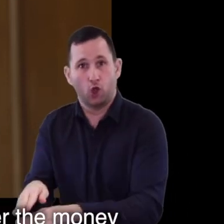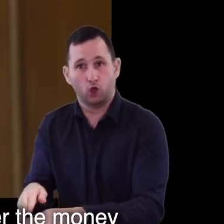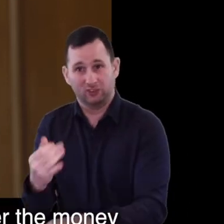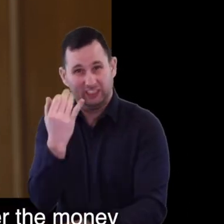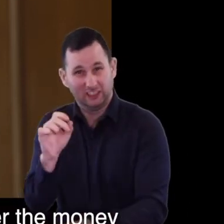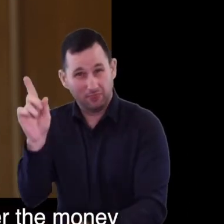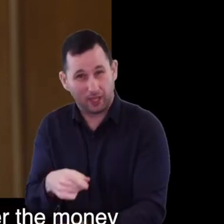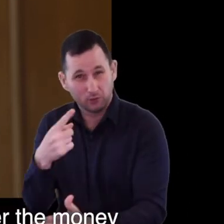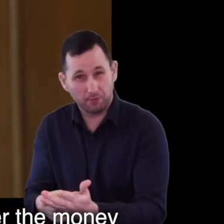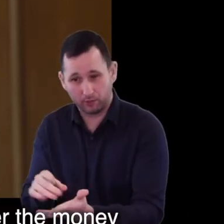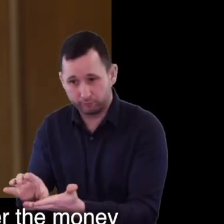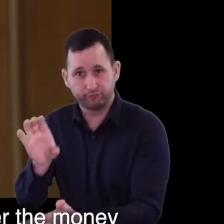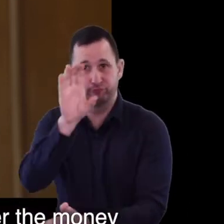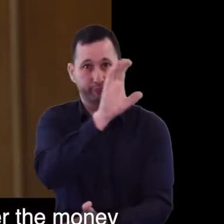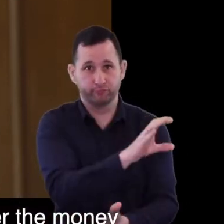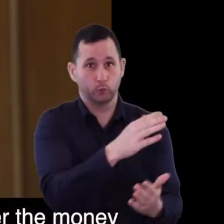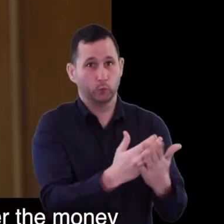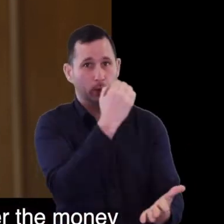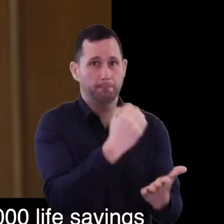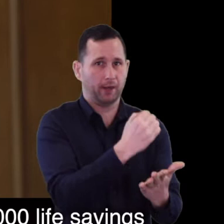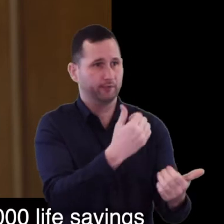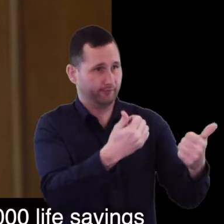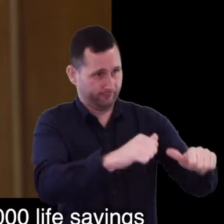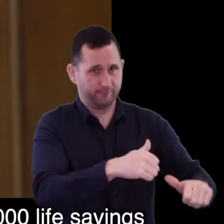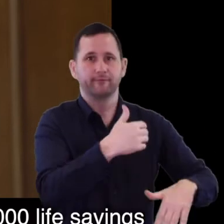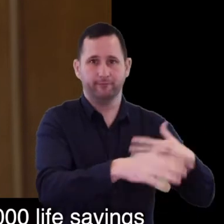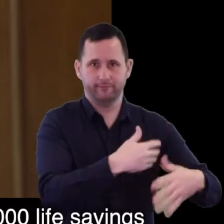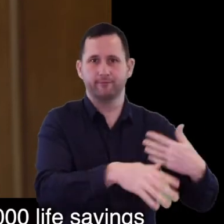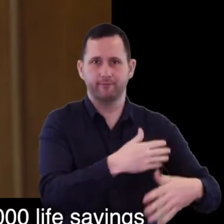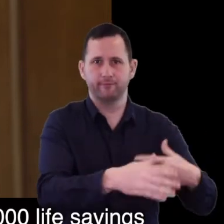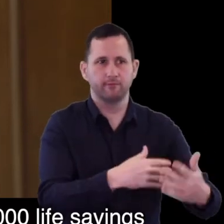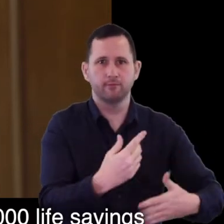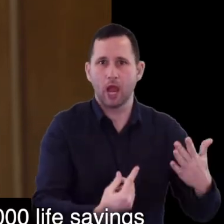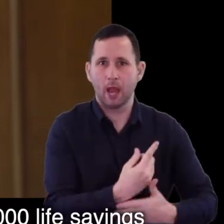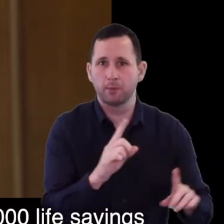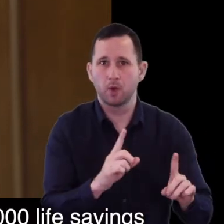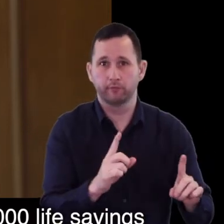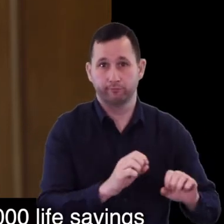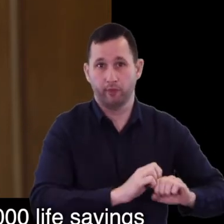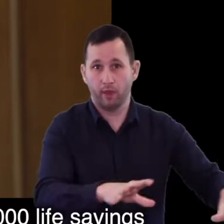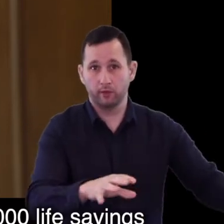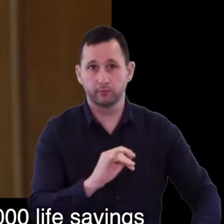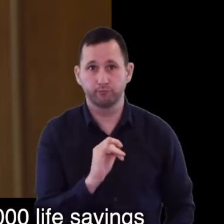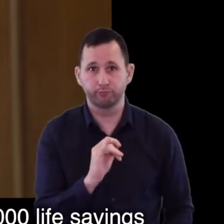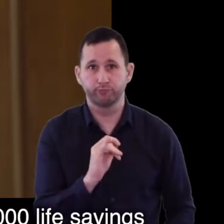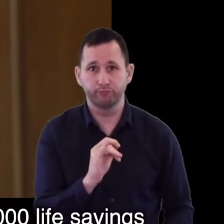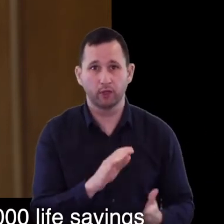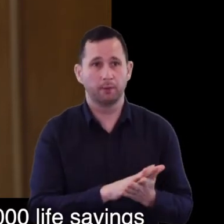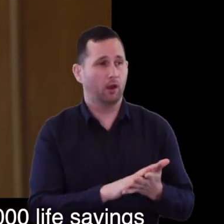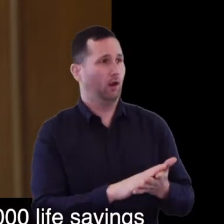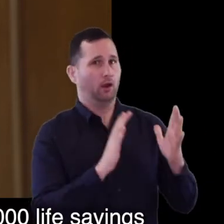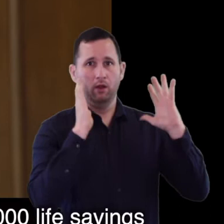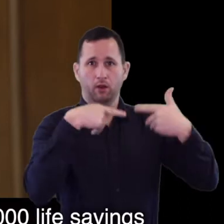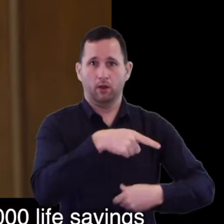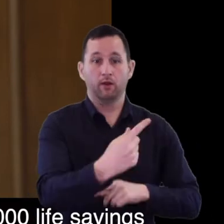said, and he had to transfer his money to another account to keep it safe, which he duly went and did. He transferred his £60,000 life savings